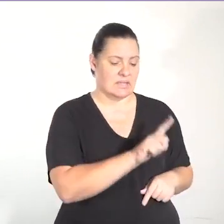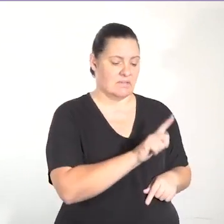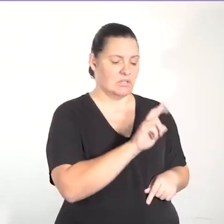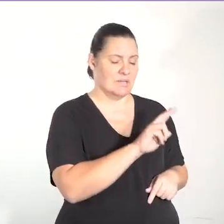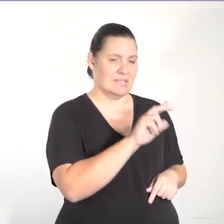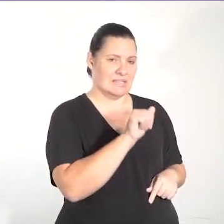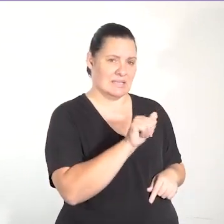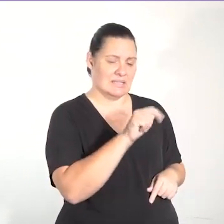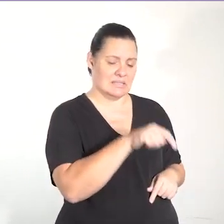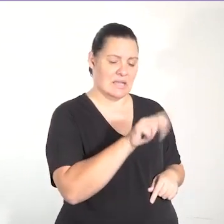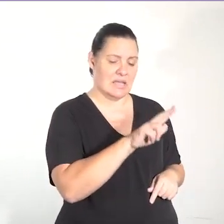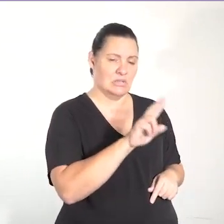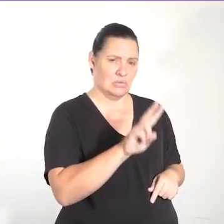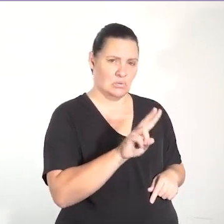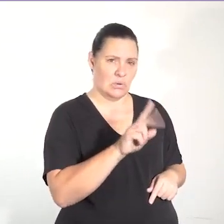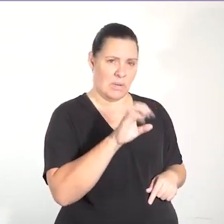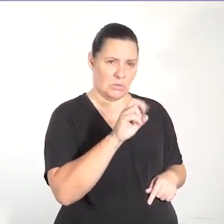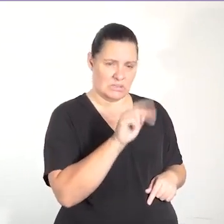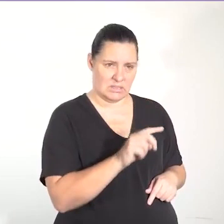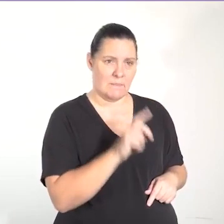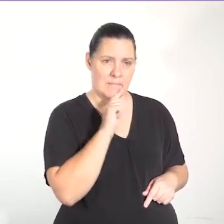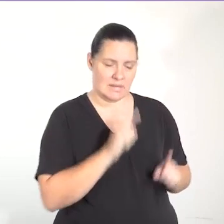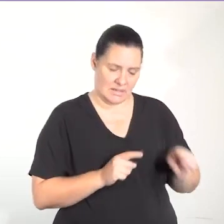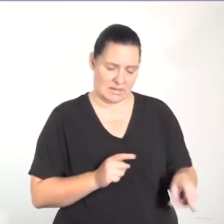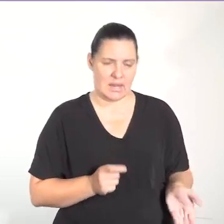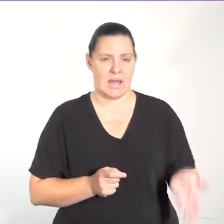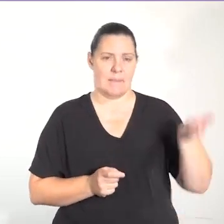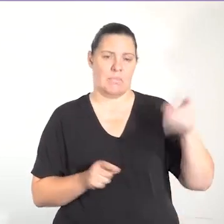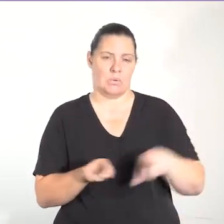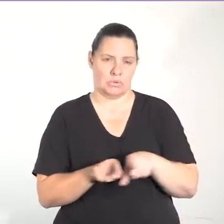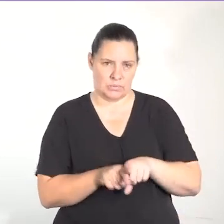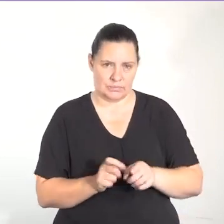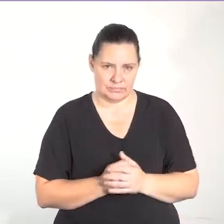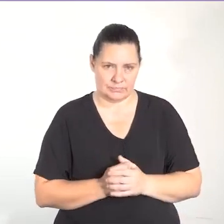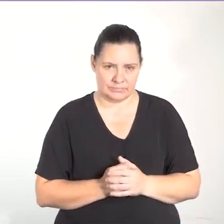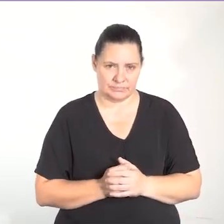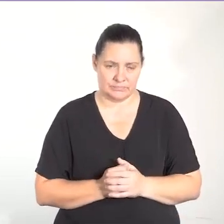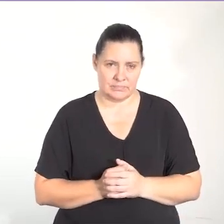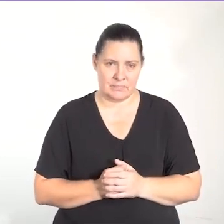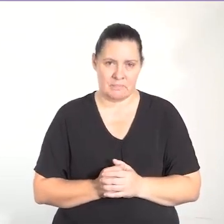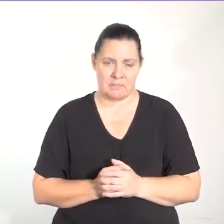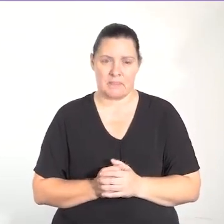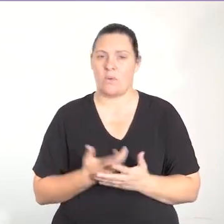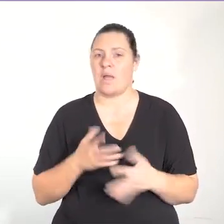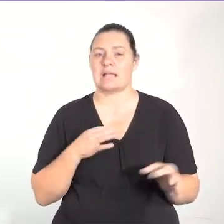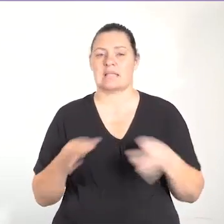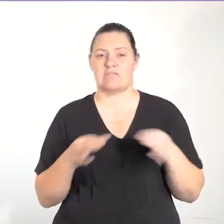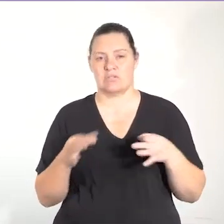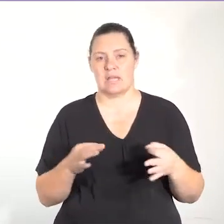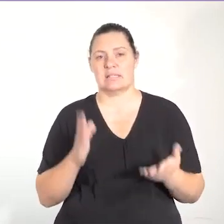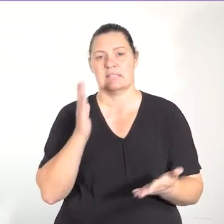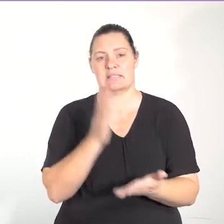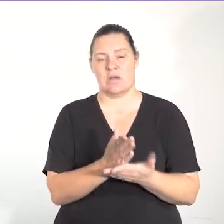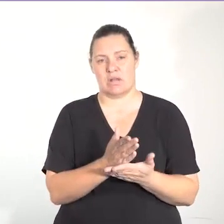726 pounds and 82, then it means that the pounds also went up. How do we describe